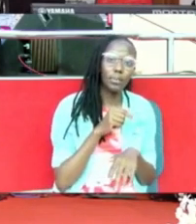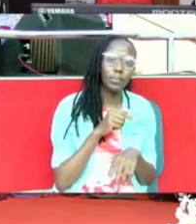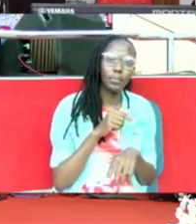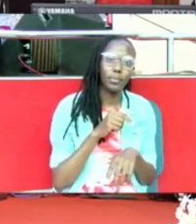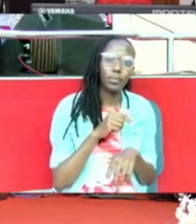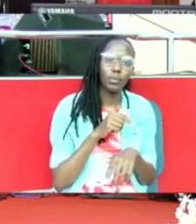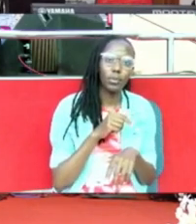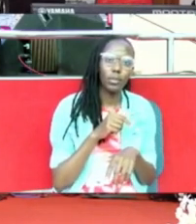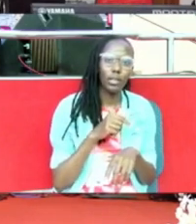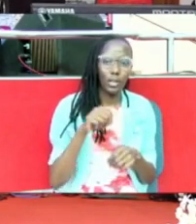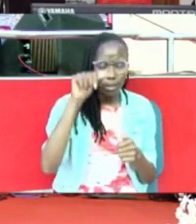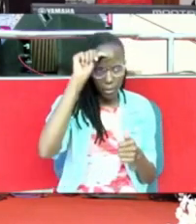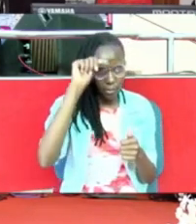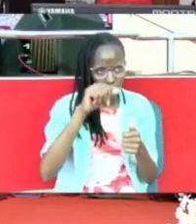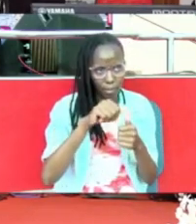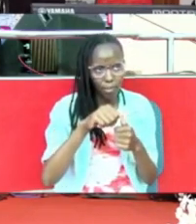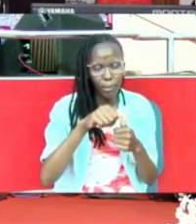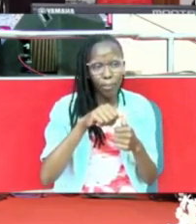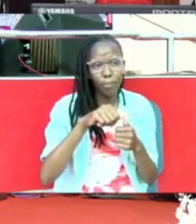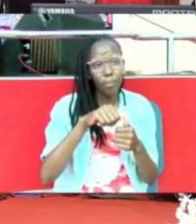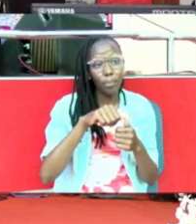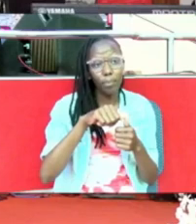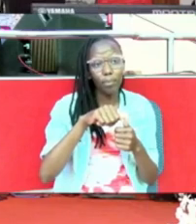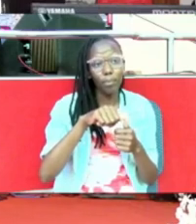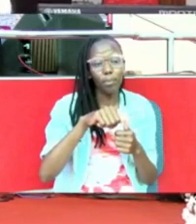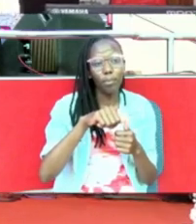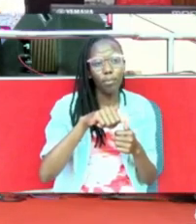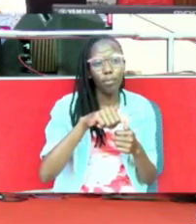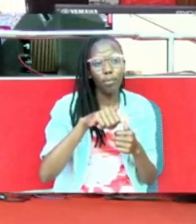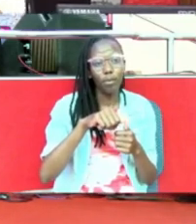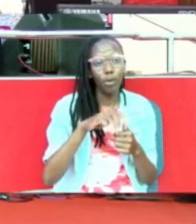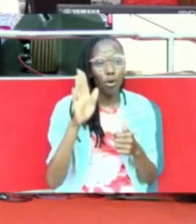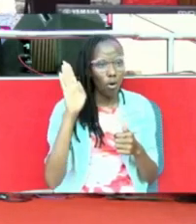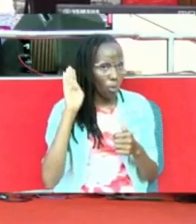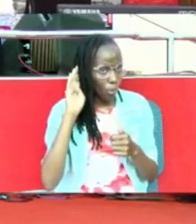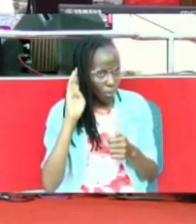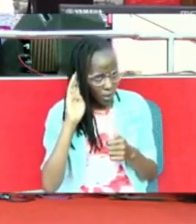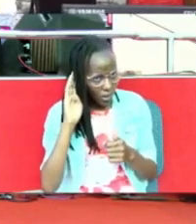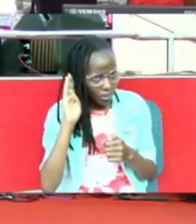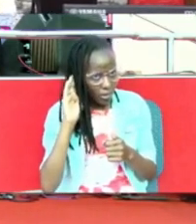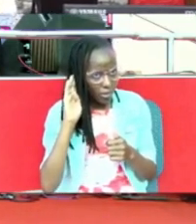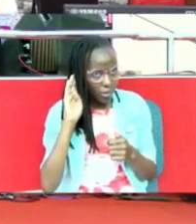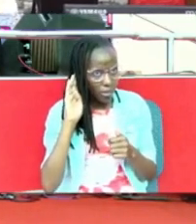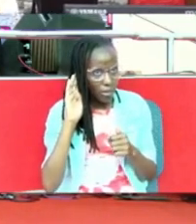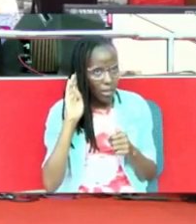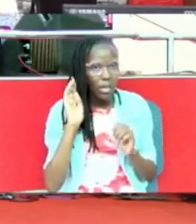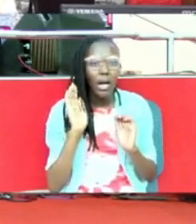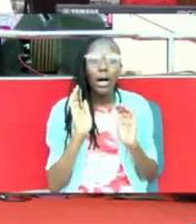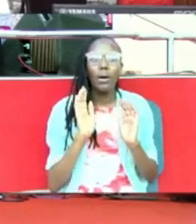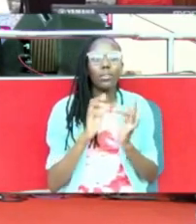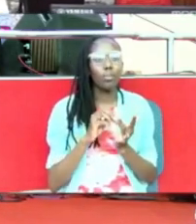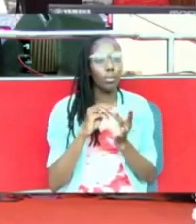tunapotamatisha, let's remember, tukaweze kukumbuka hivi, that obedience is key for us.